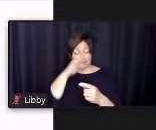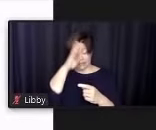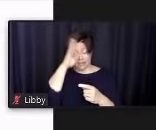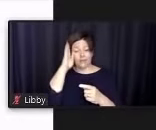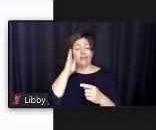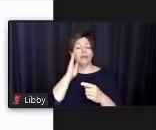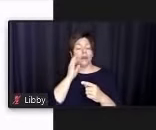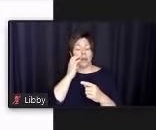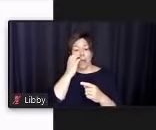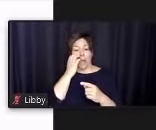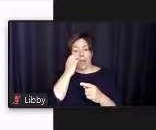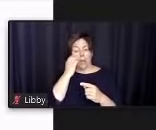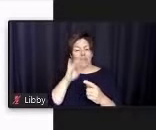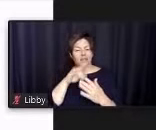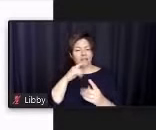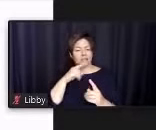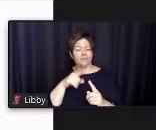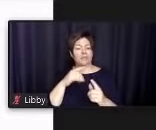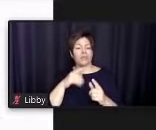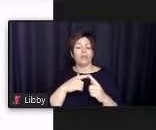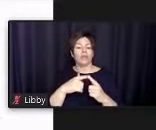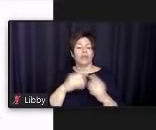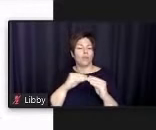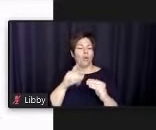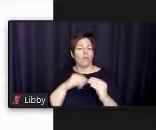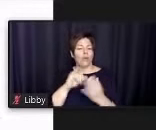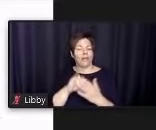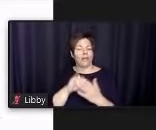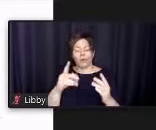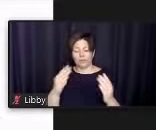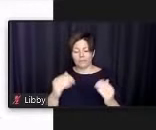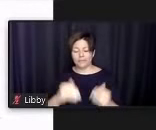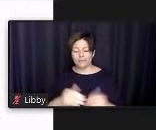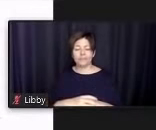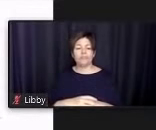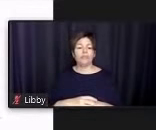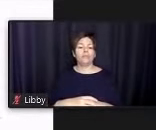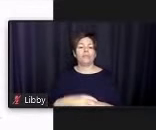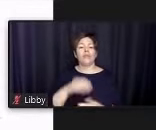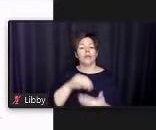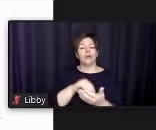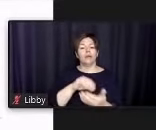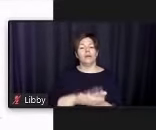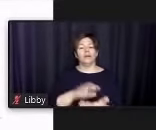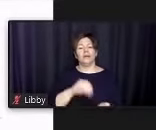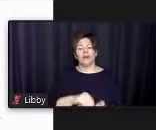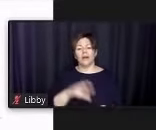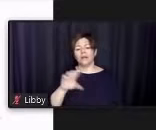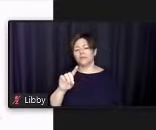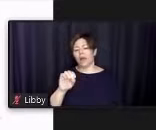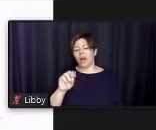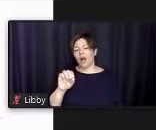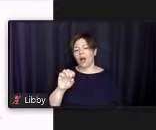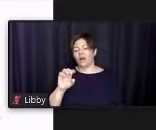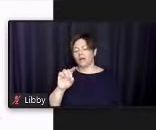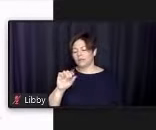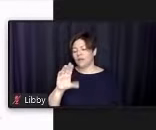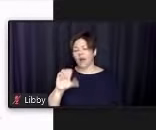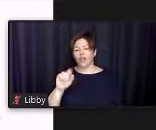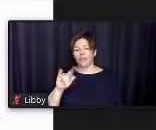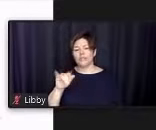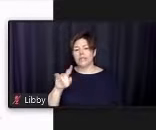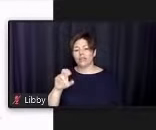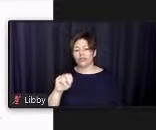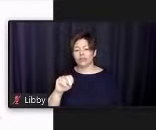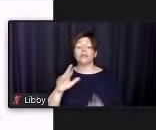keep that as part of this. More on this, okay? So documentation. In my session later, I'm